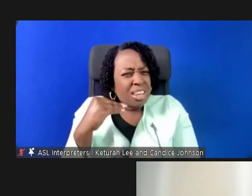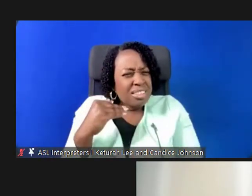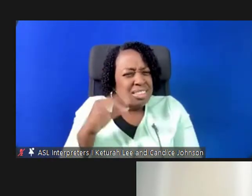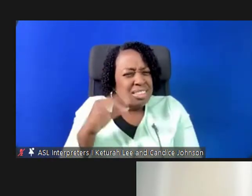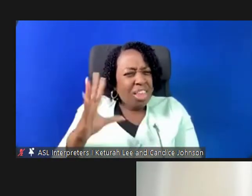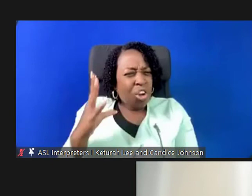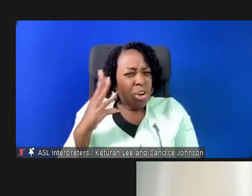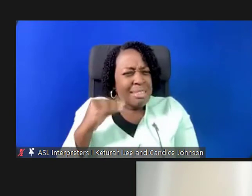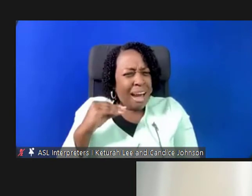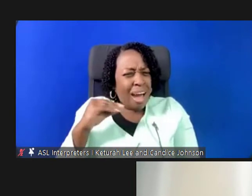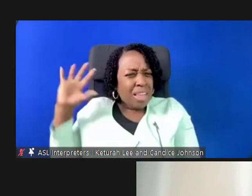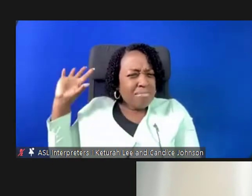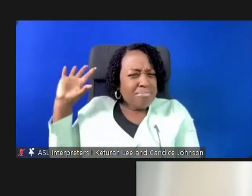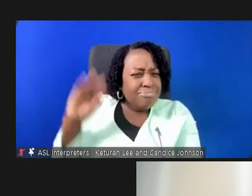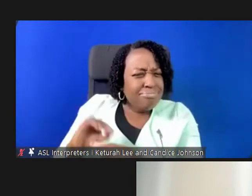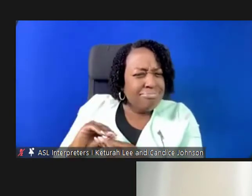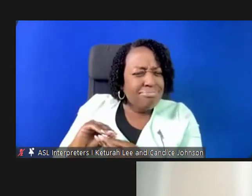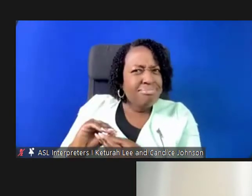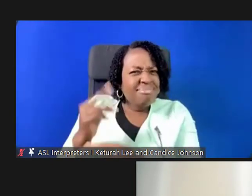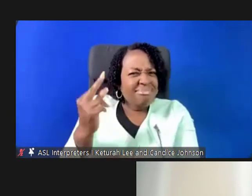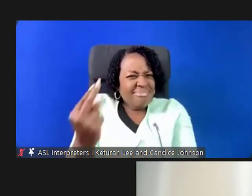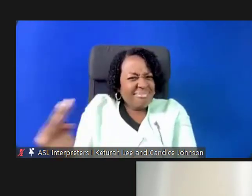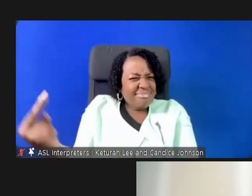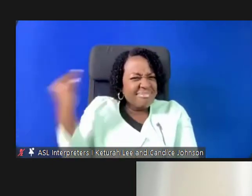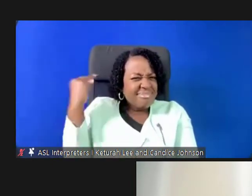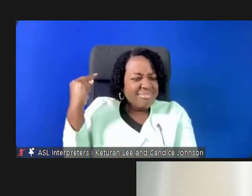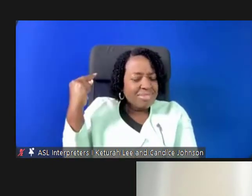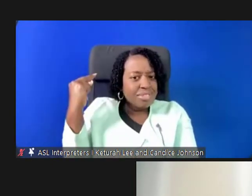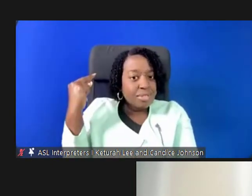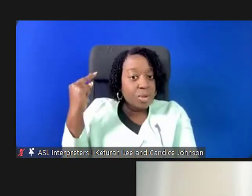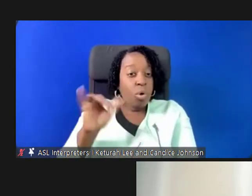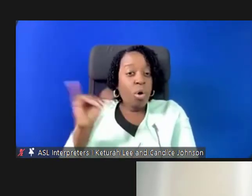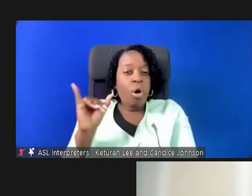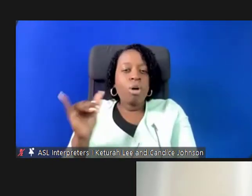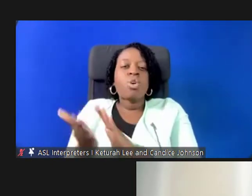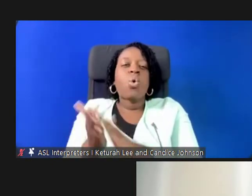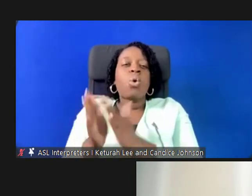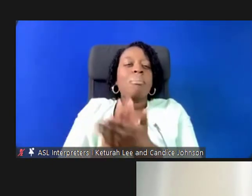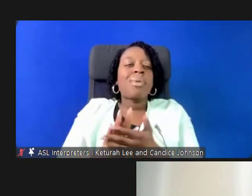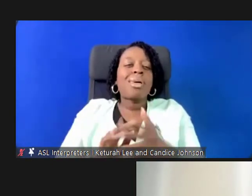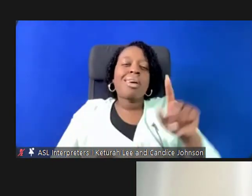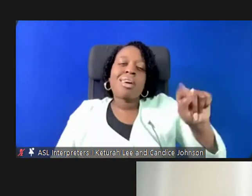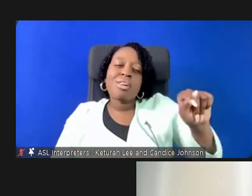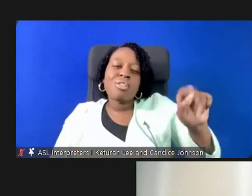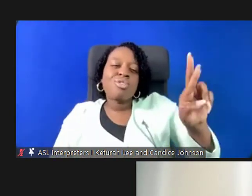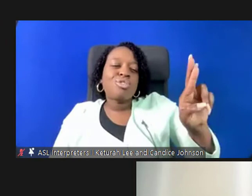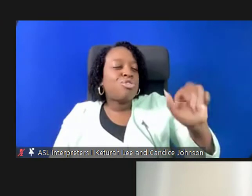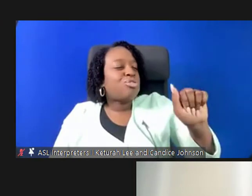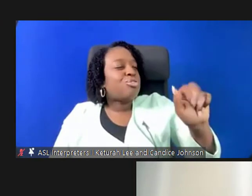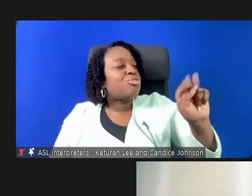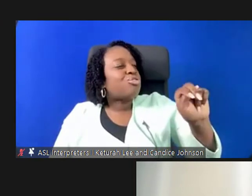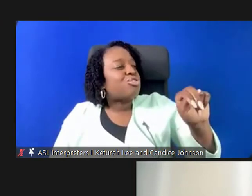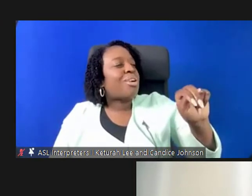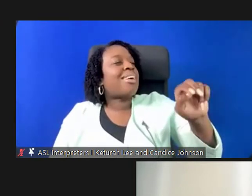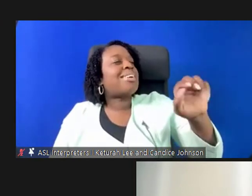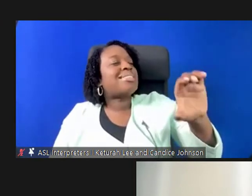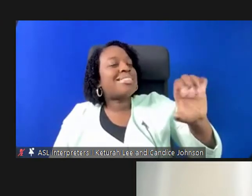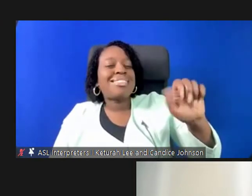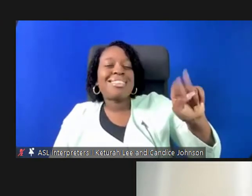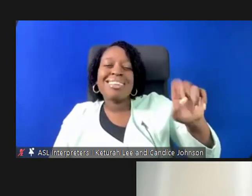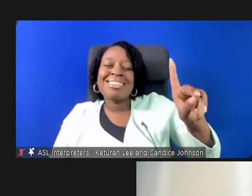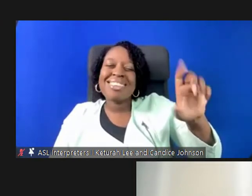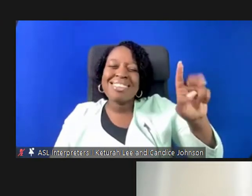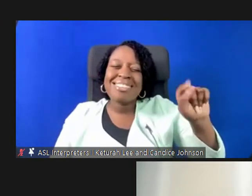what about a relationship to a transcendent? And that transcendent, I think, is an underexplored area